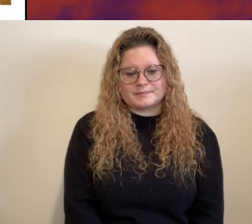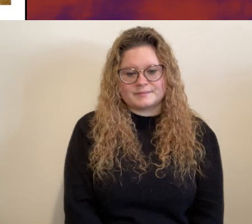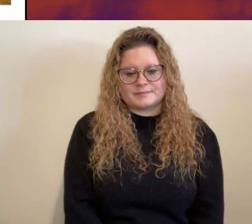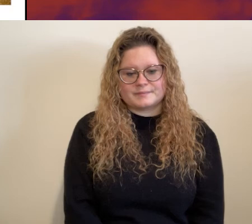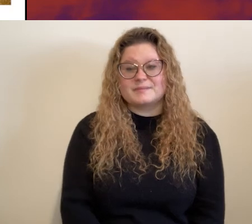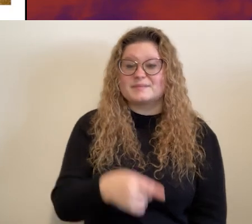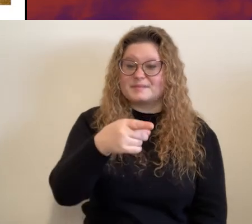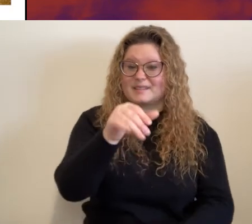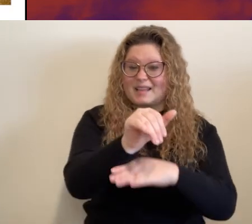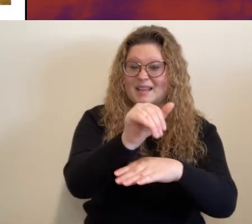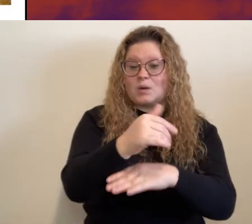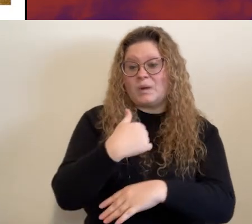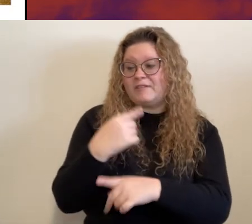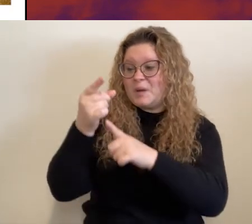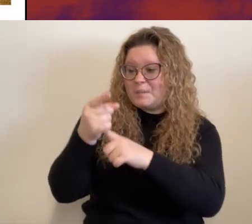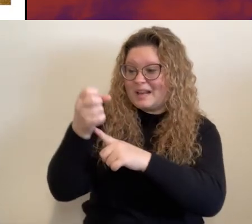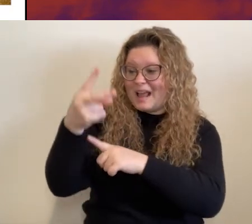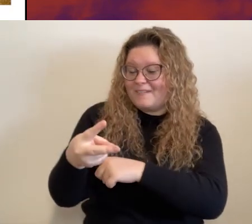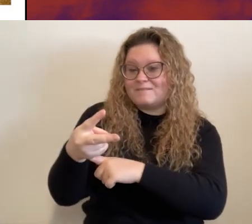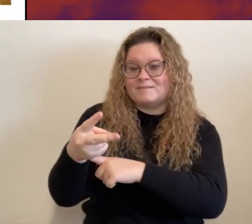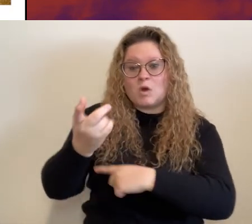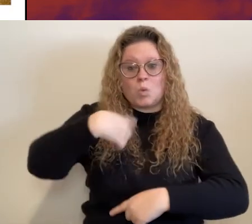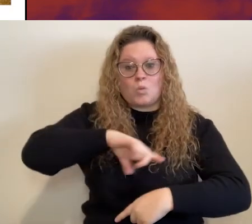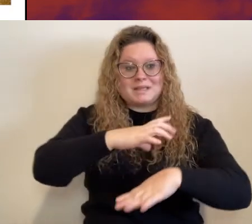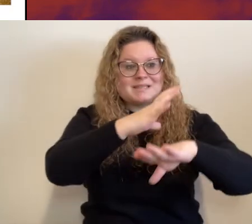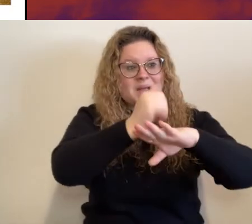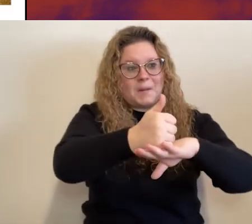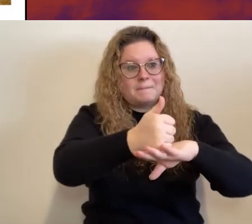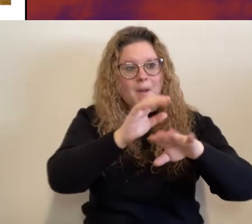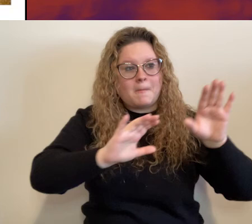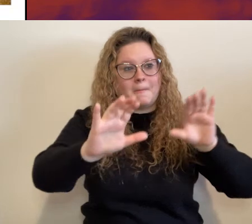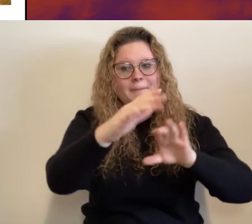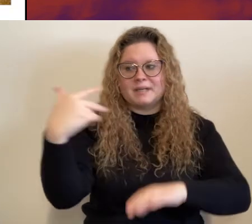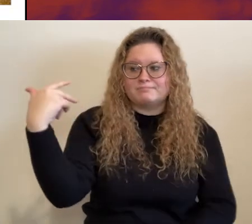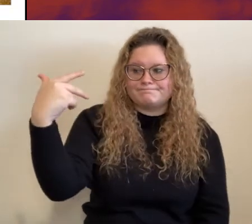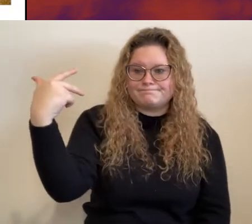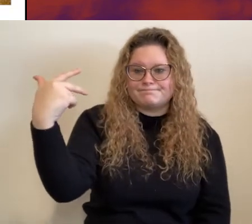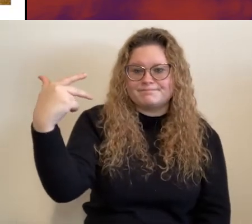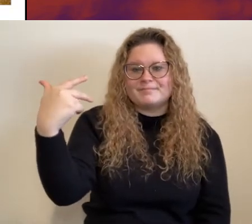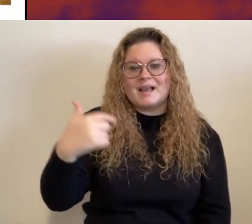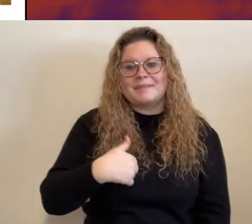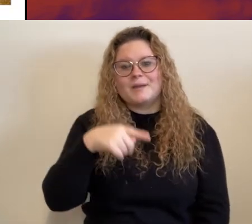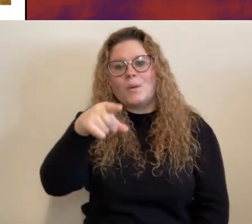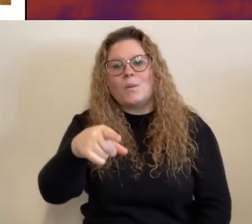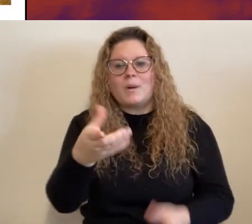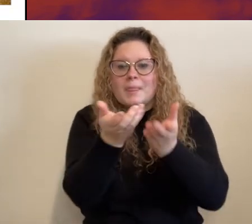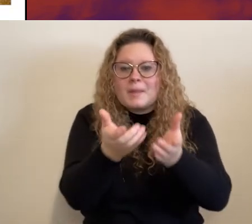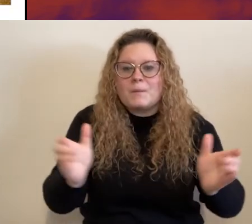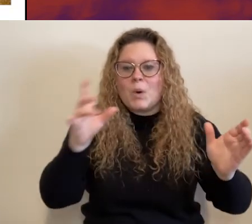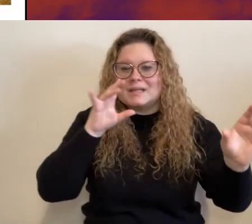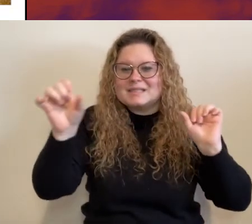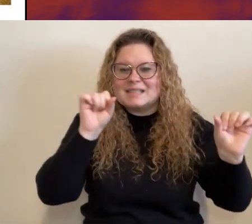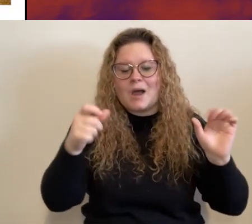and a half video of us doing the whole setup and the little human, I don't know, he's 3 hitting the sound bowls and being cute